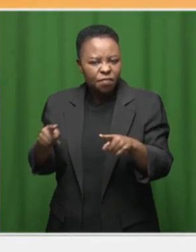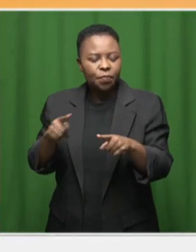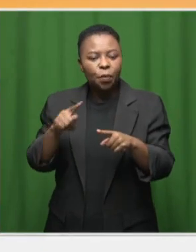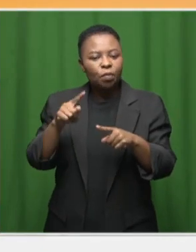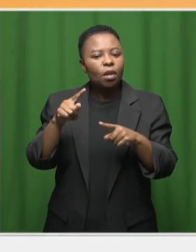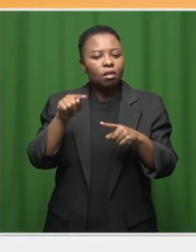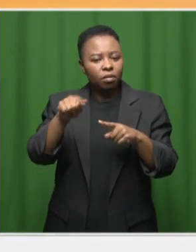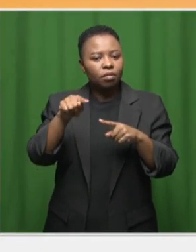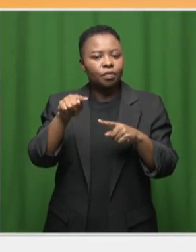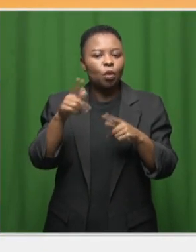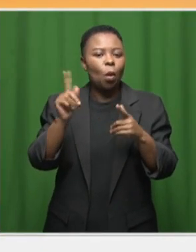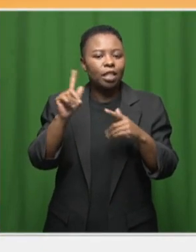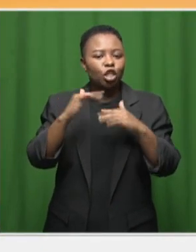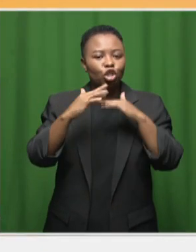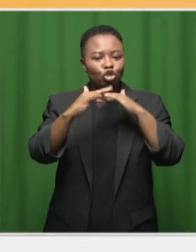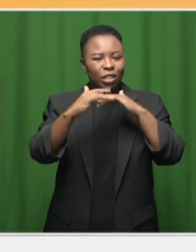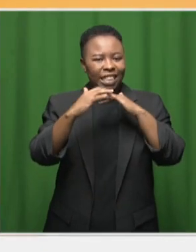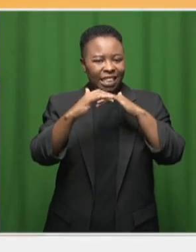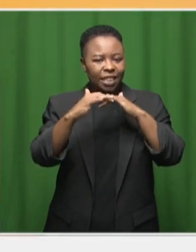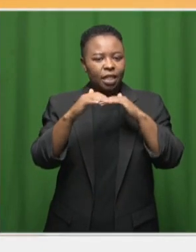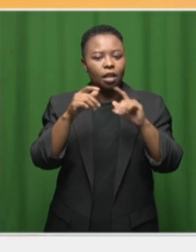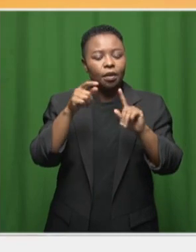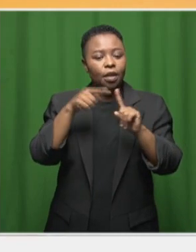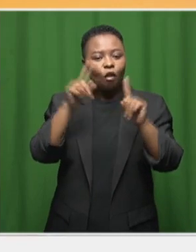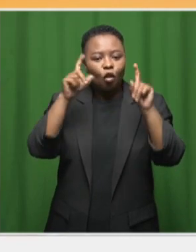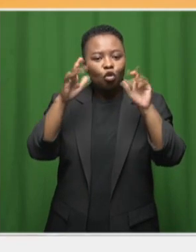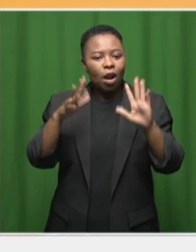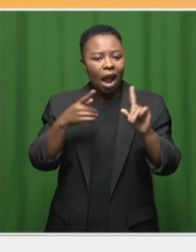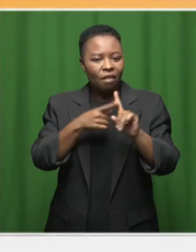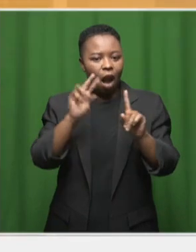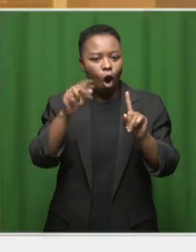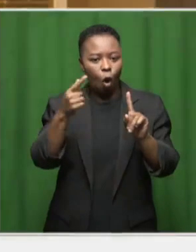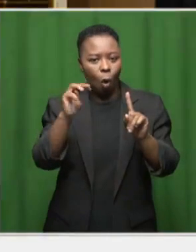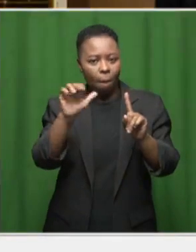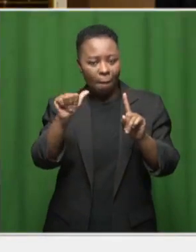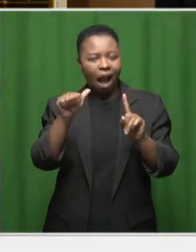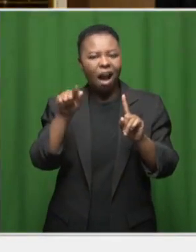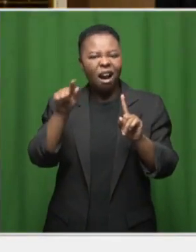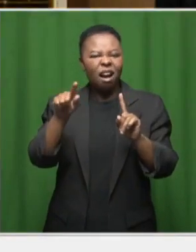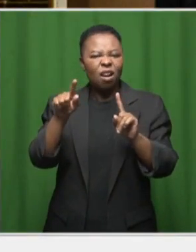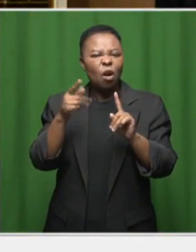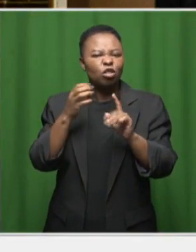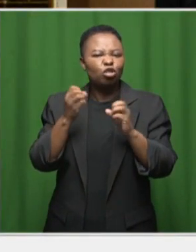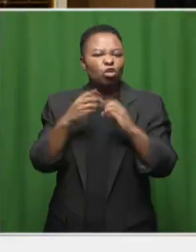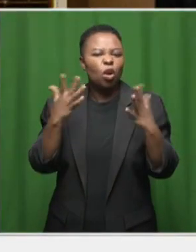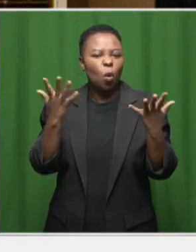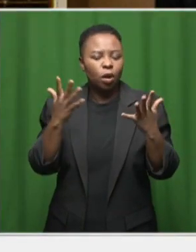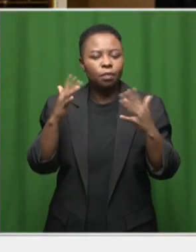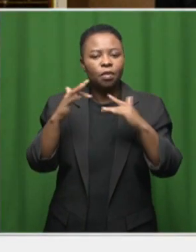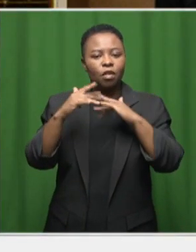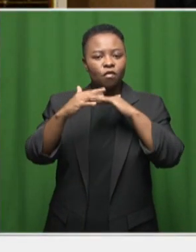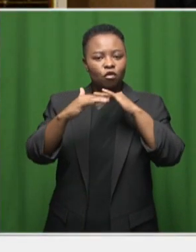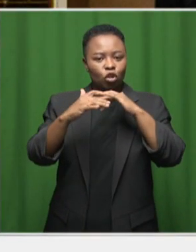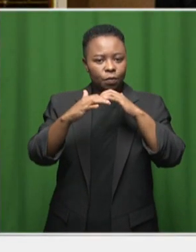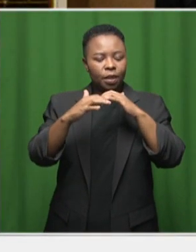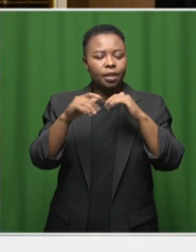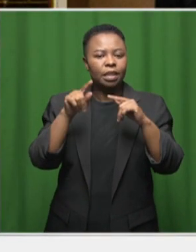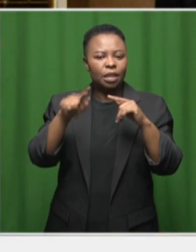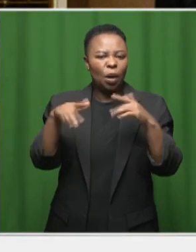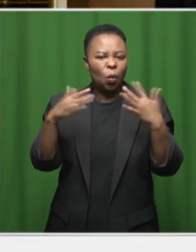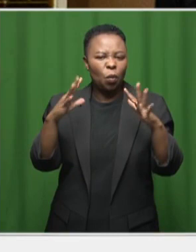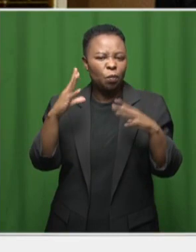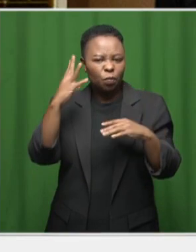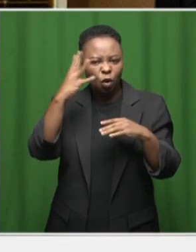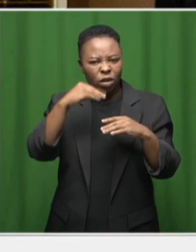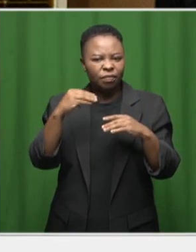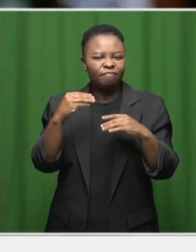jazz. Photographer Ngoma KaMphahlele's Jazz Land takes you through the evolution of jazz music and its vibrant and eclectic scene